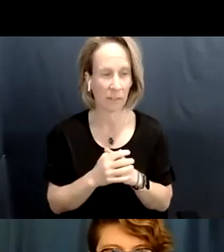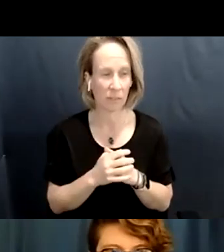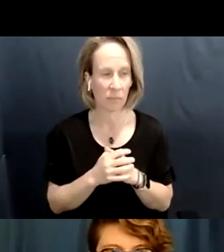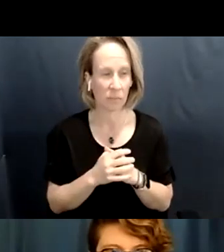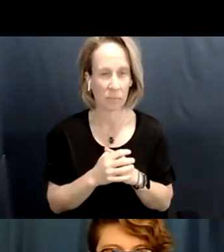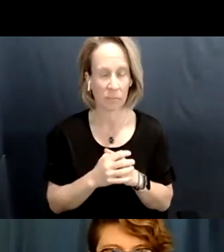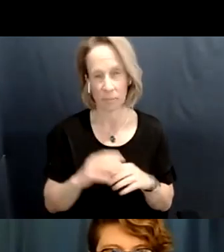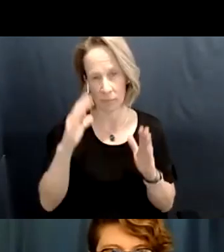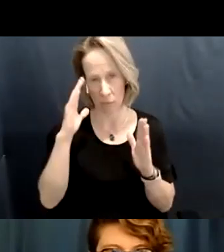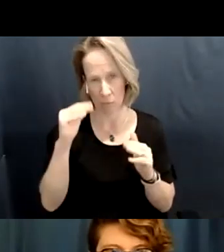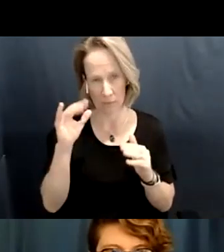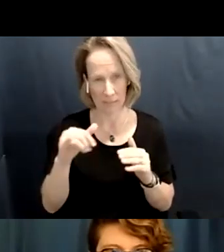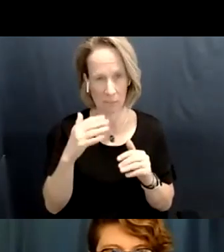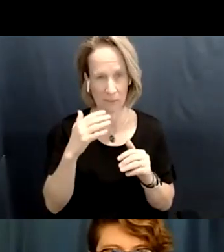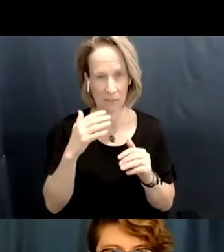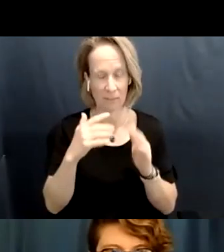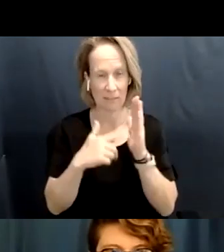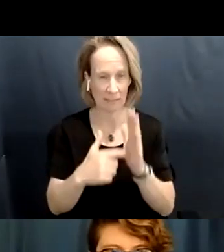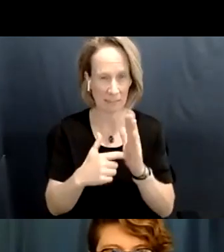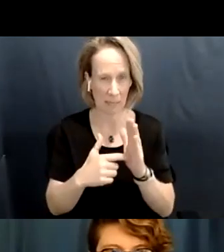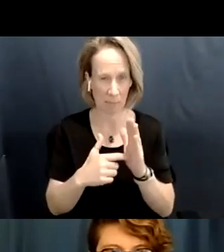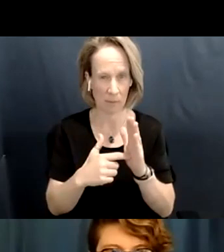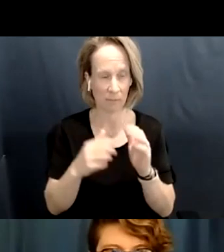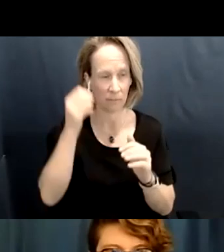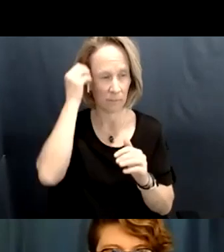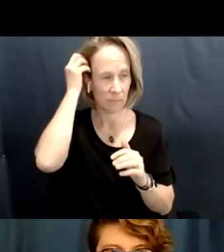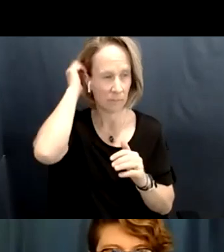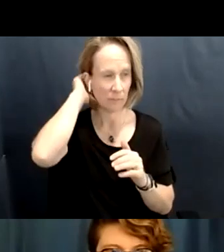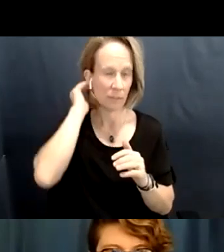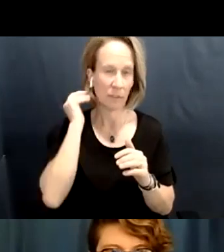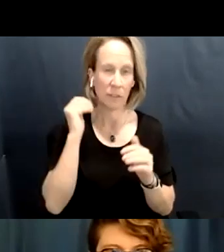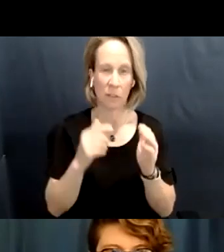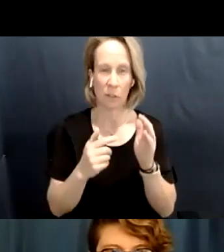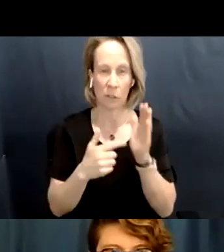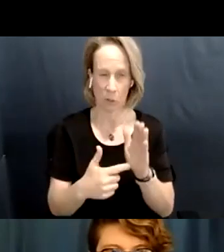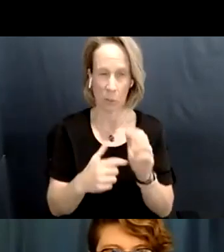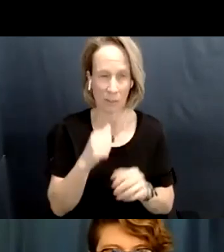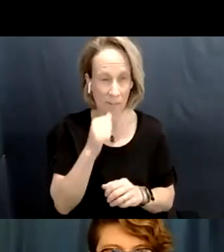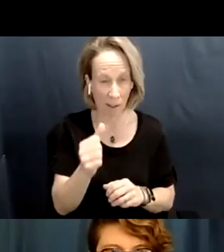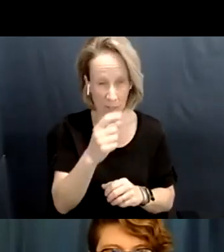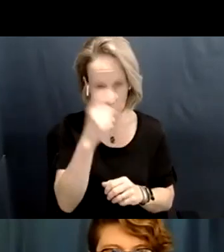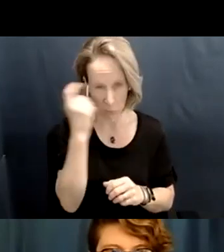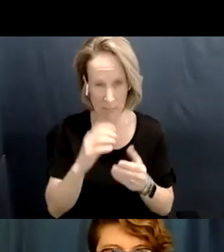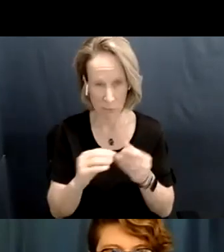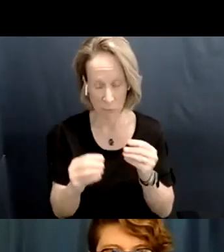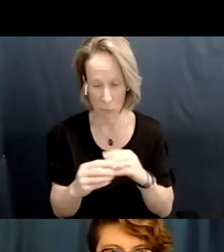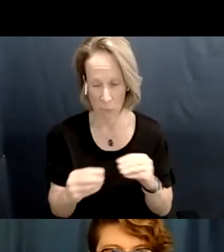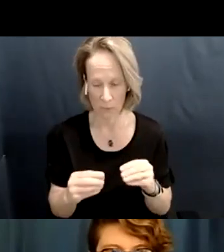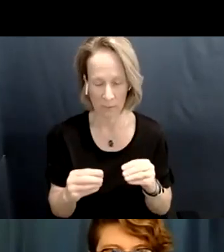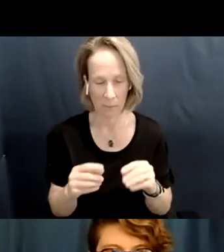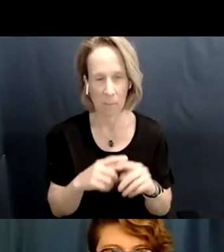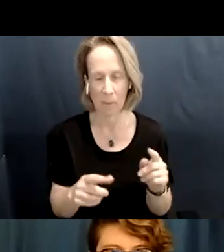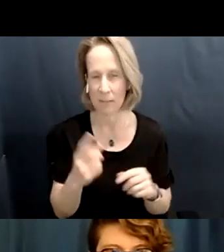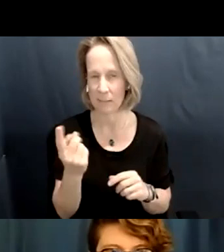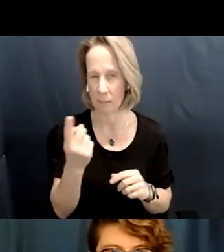an example in showing what a non-traumatic kind of story can be like, but a story that allows you to share how